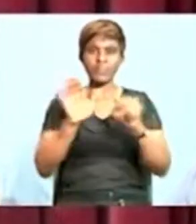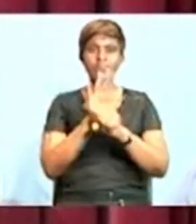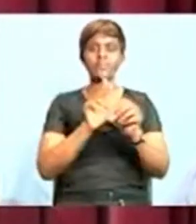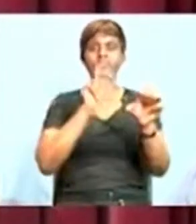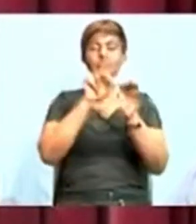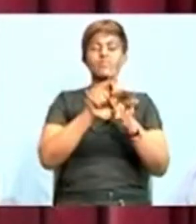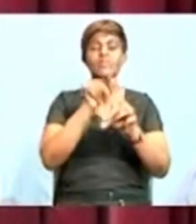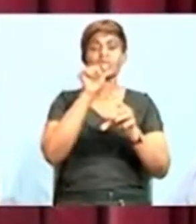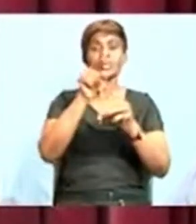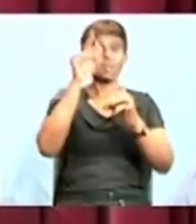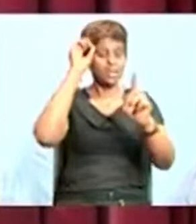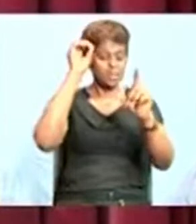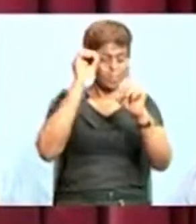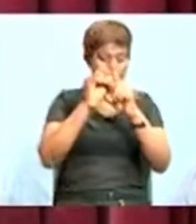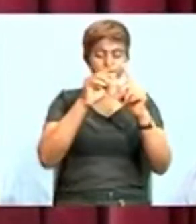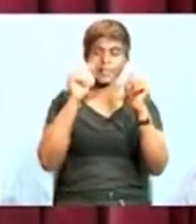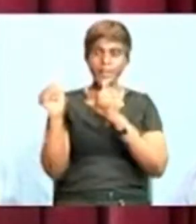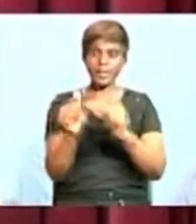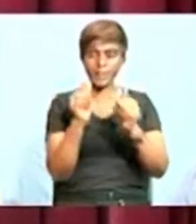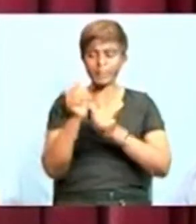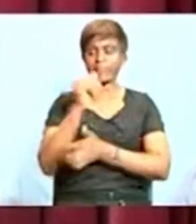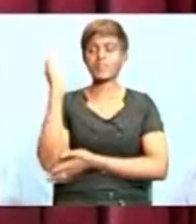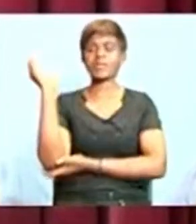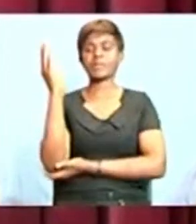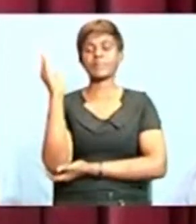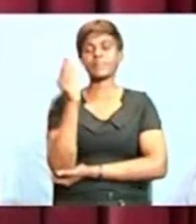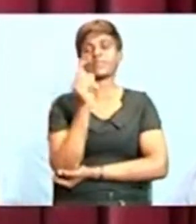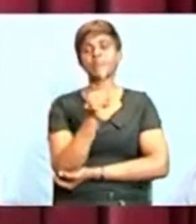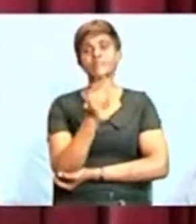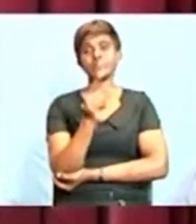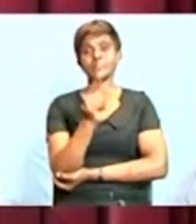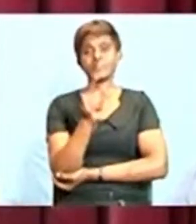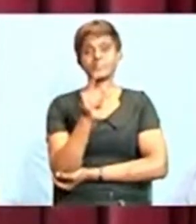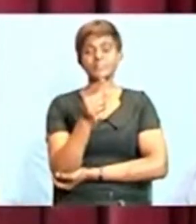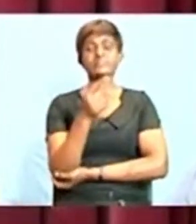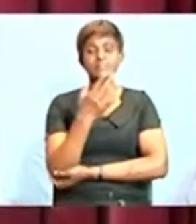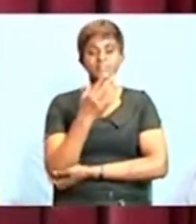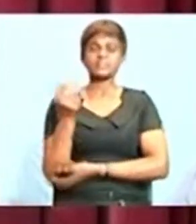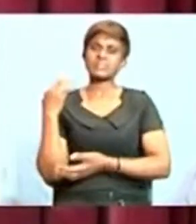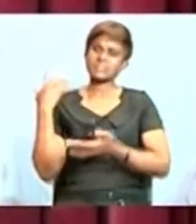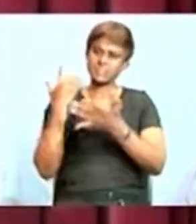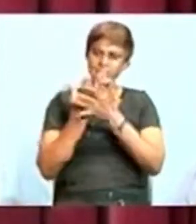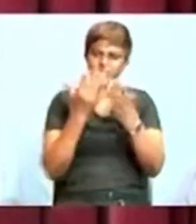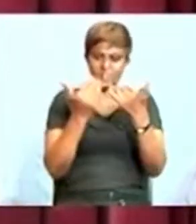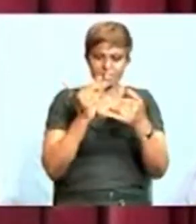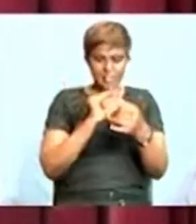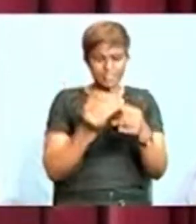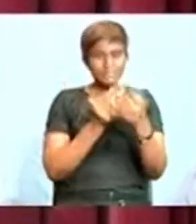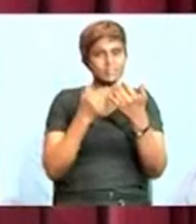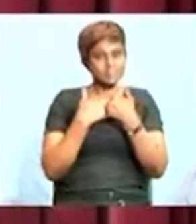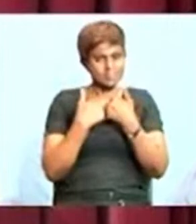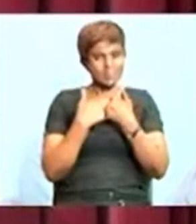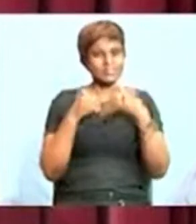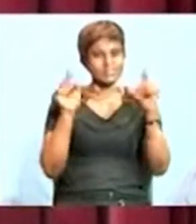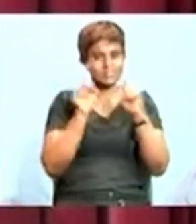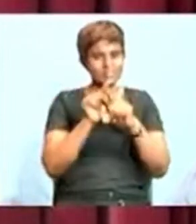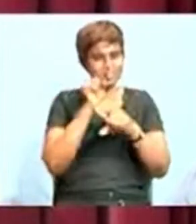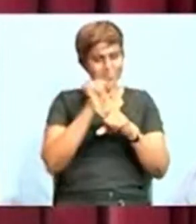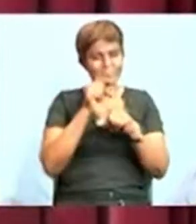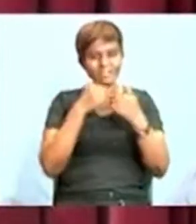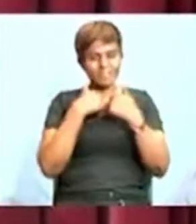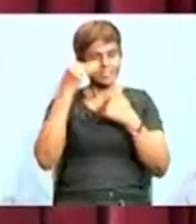actualizing the objectives of this campaign. I think up to now we have always had this